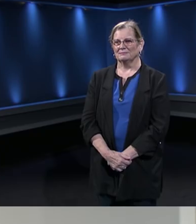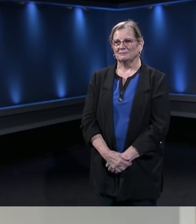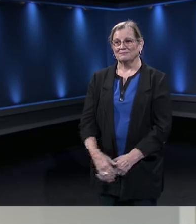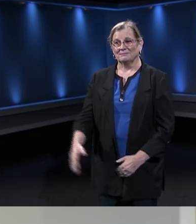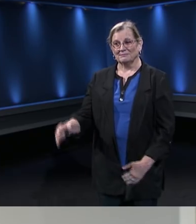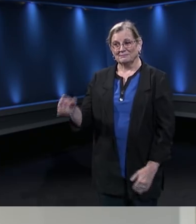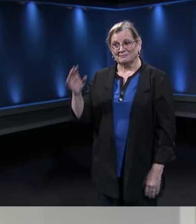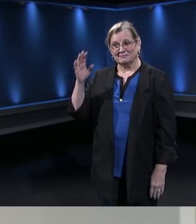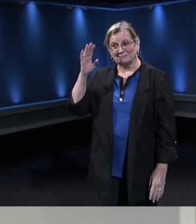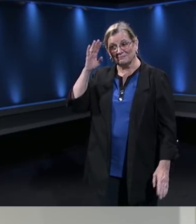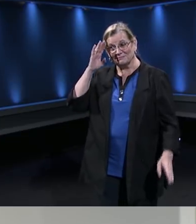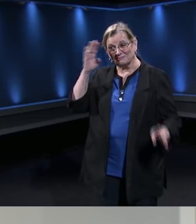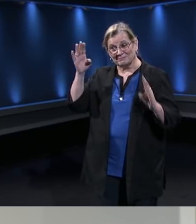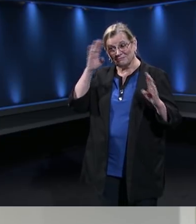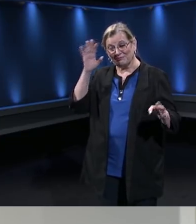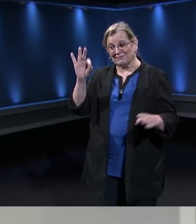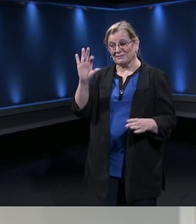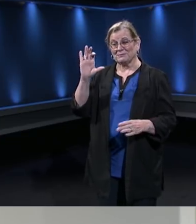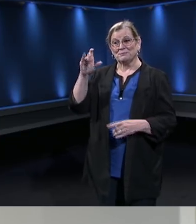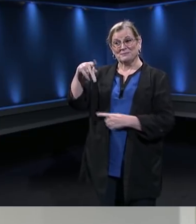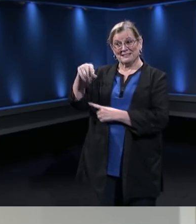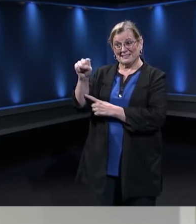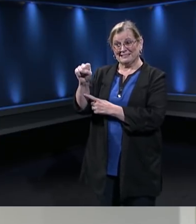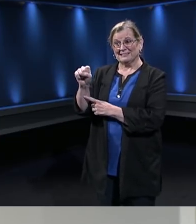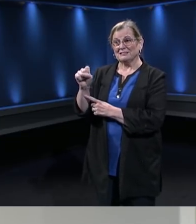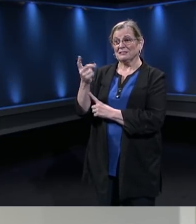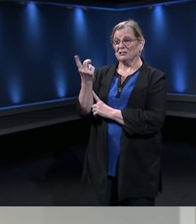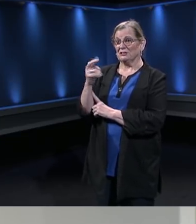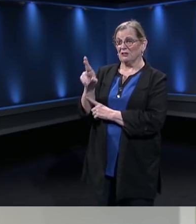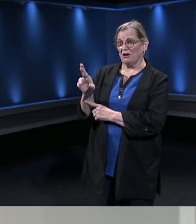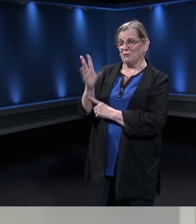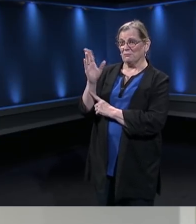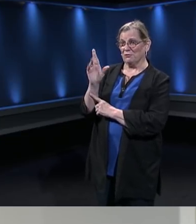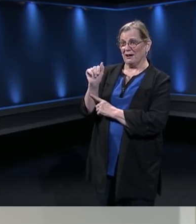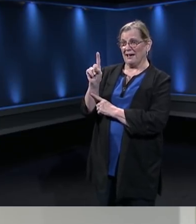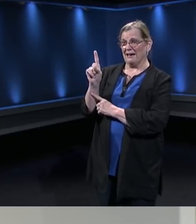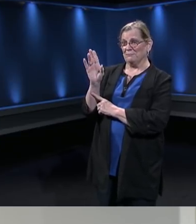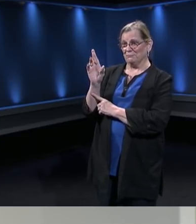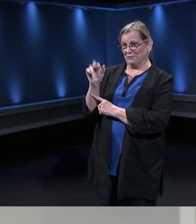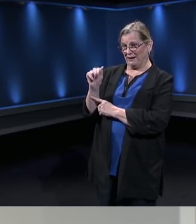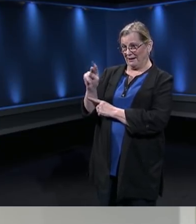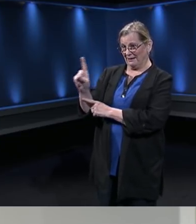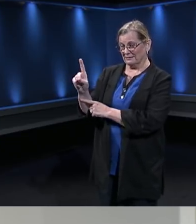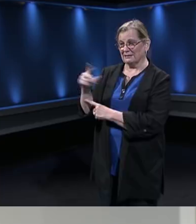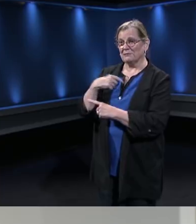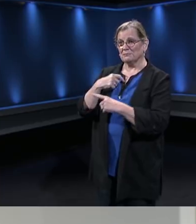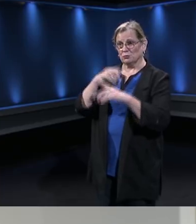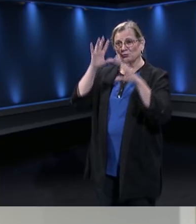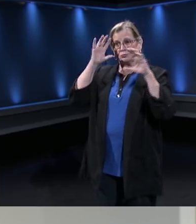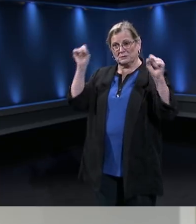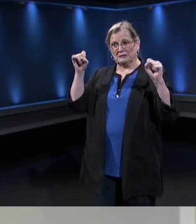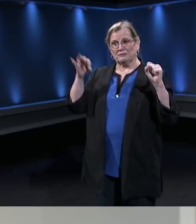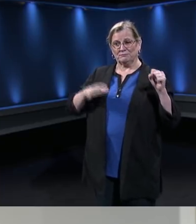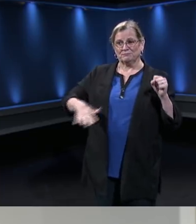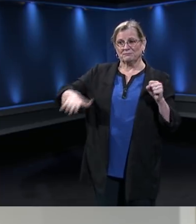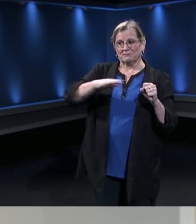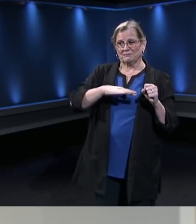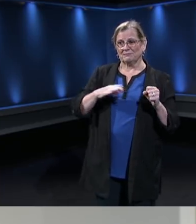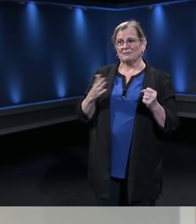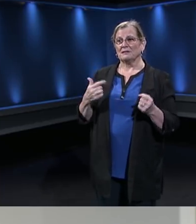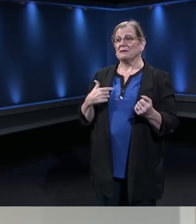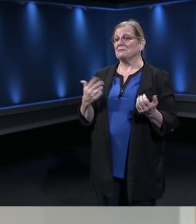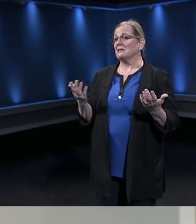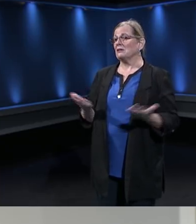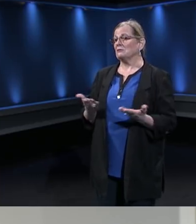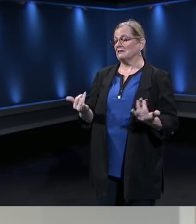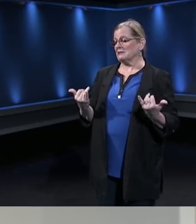Hello, Fairfax County Public Schools. This is Dr. Brabrand, Superintendent. I'm so glad to have you here for another weekly town